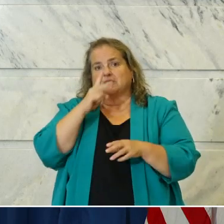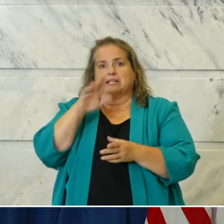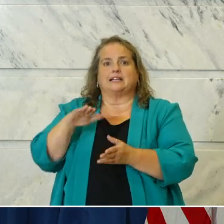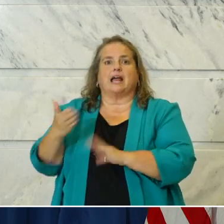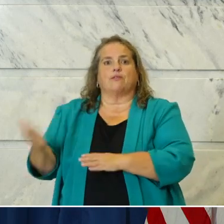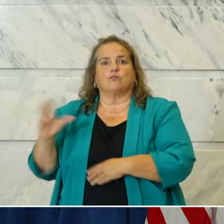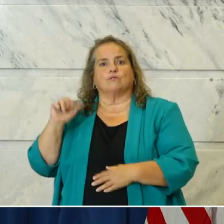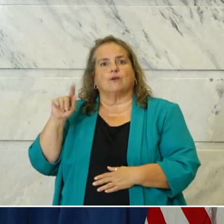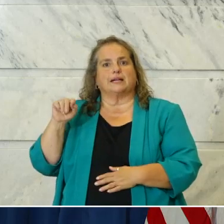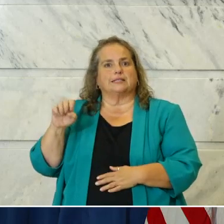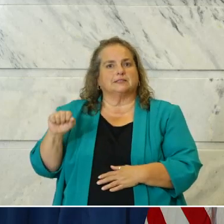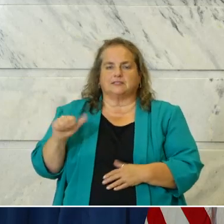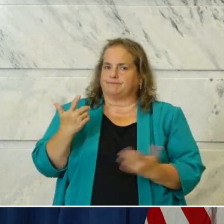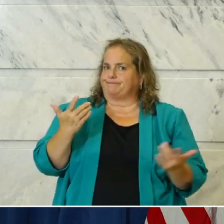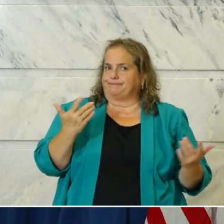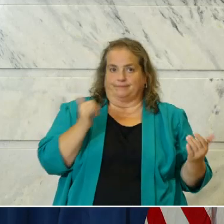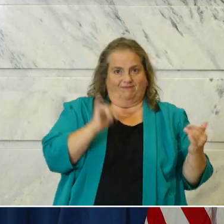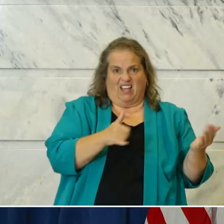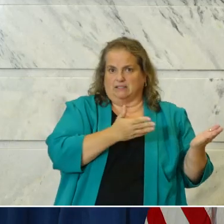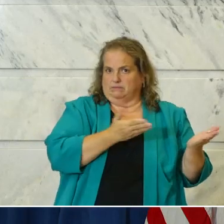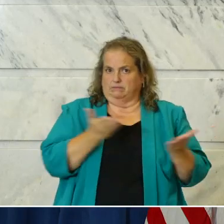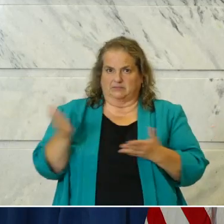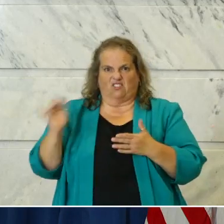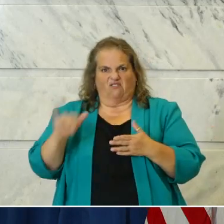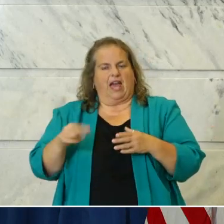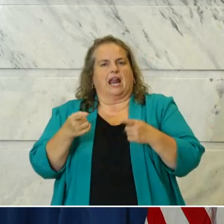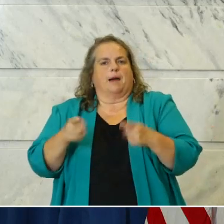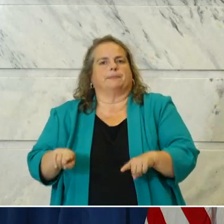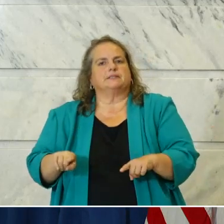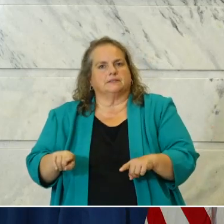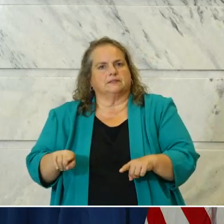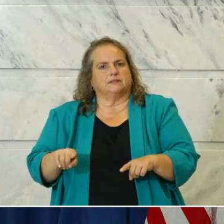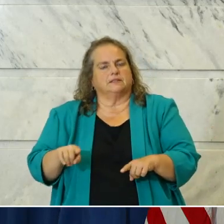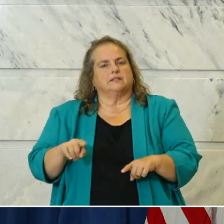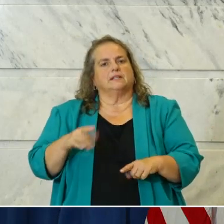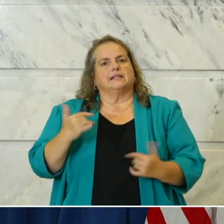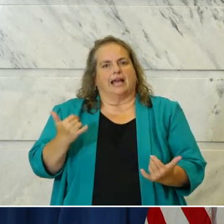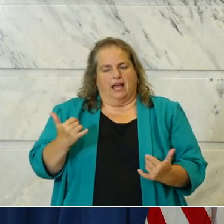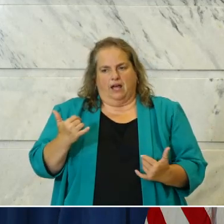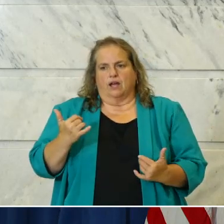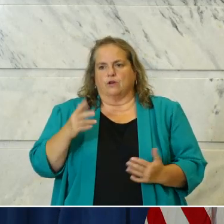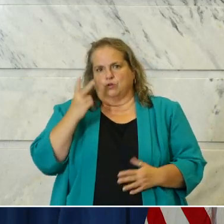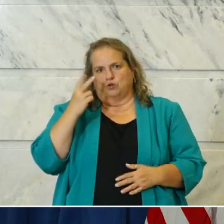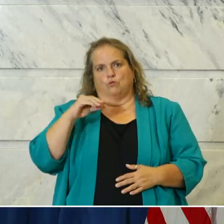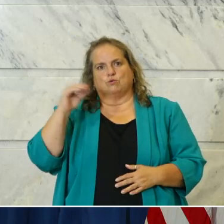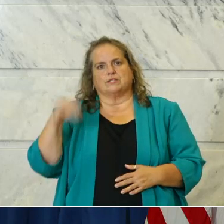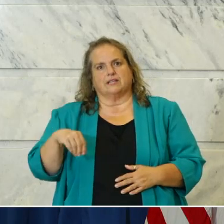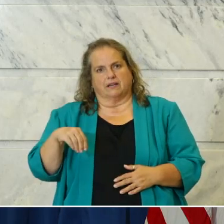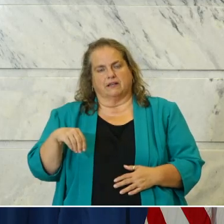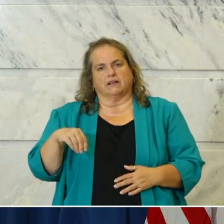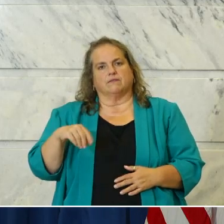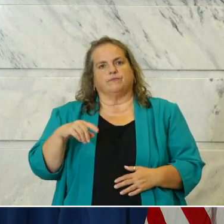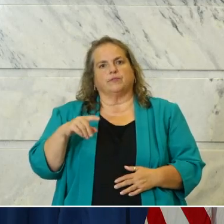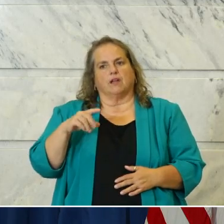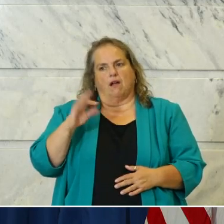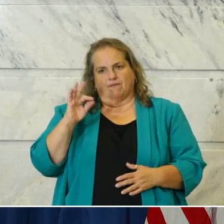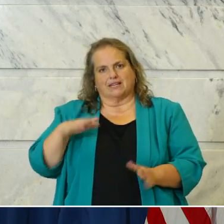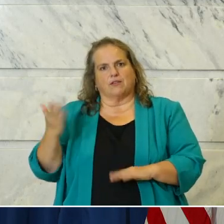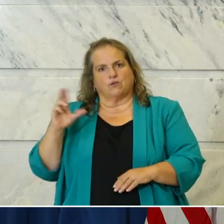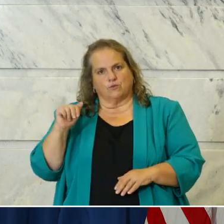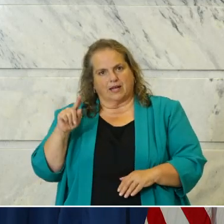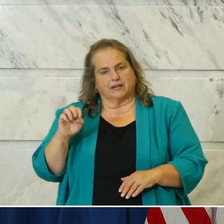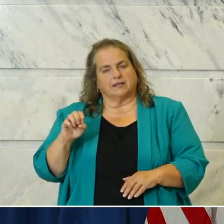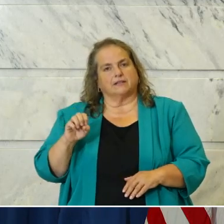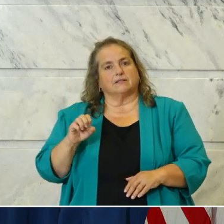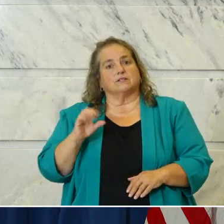rate. You know, we lose just under 2%. Right now, people who test positive for COVID-19. So on weeks